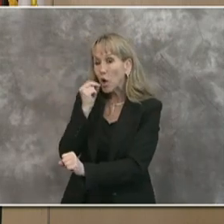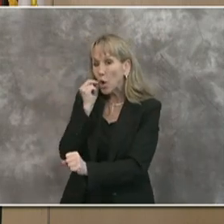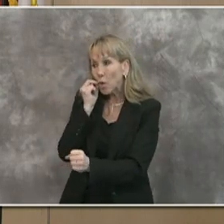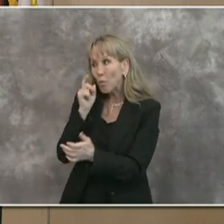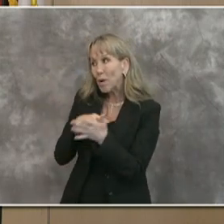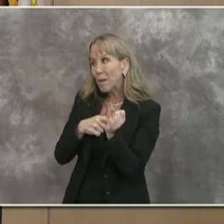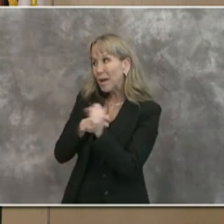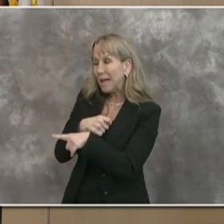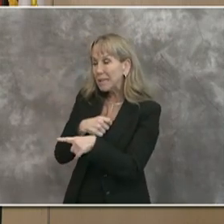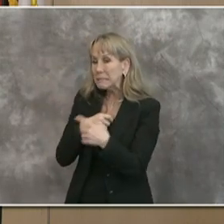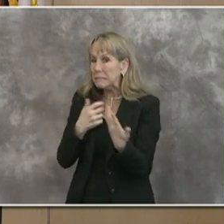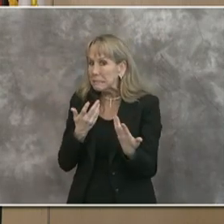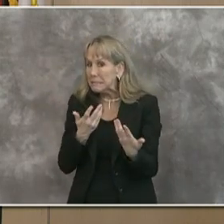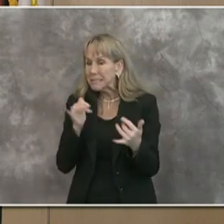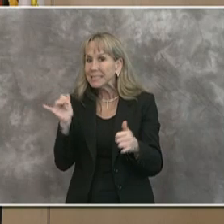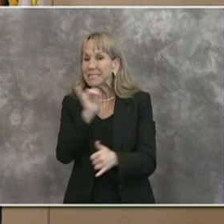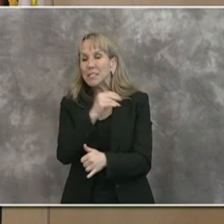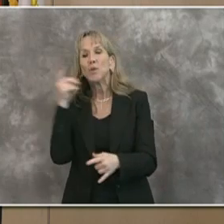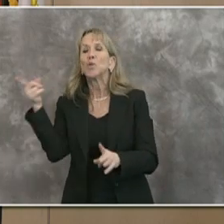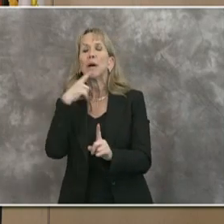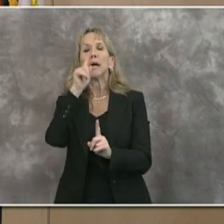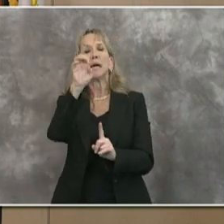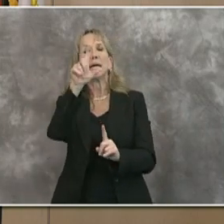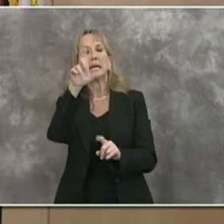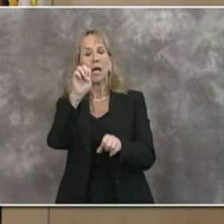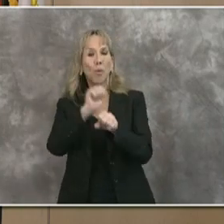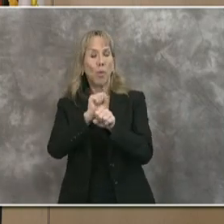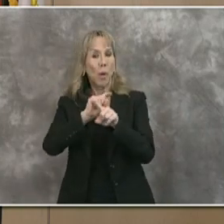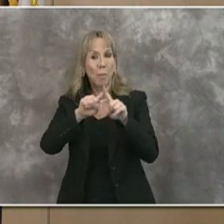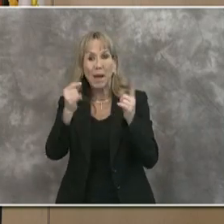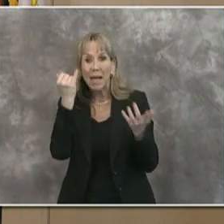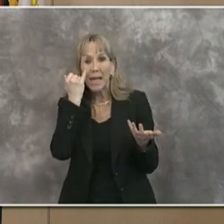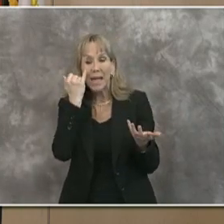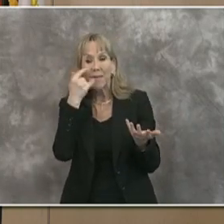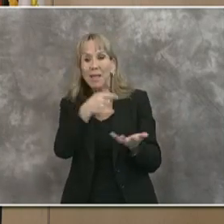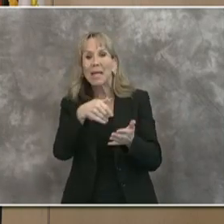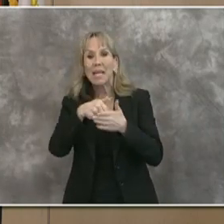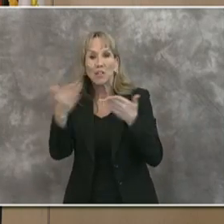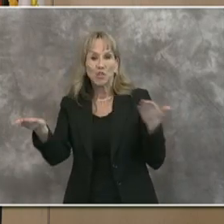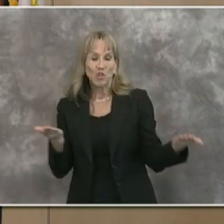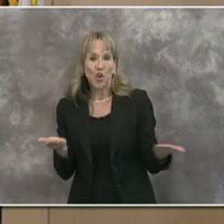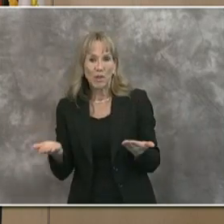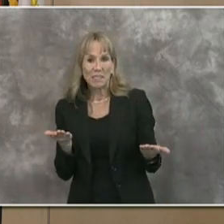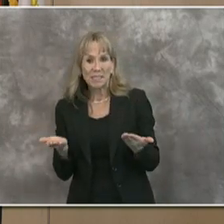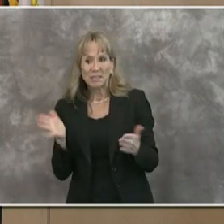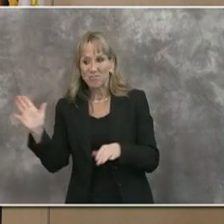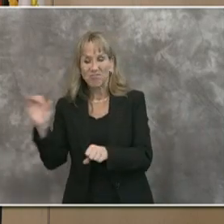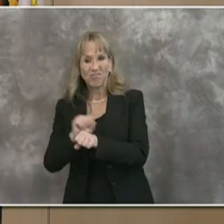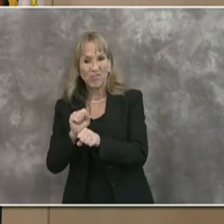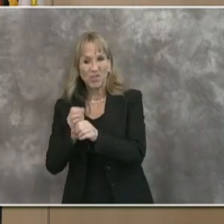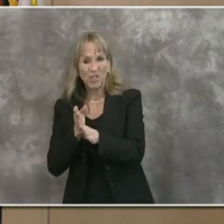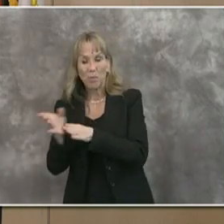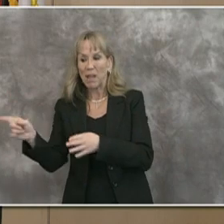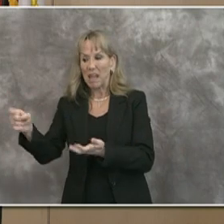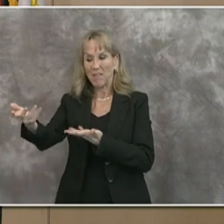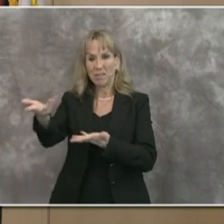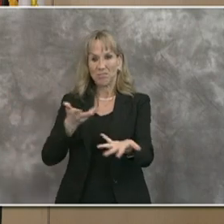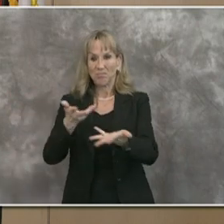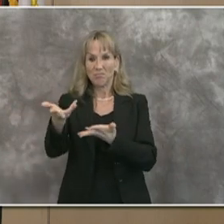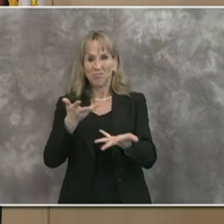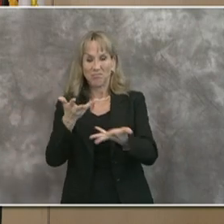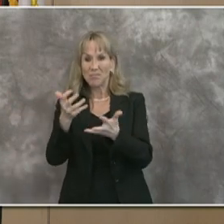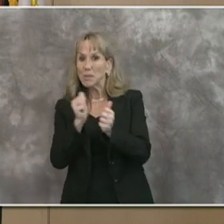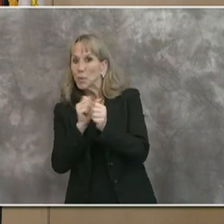what I'm asking? Because what if they're, you mentioned telework, but what if they're people that work in a service sector, and by nature they'll be interacting with people, even